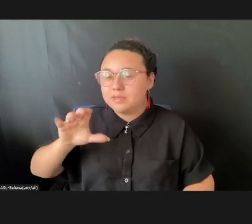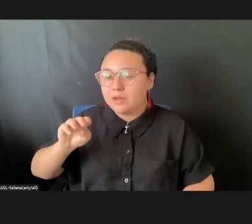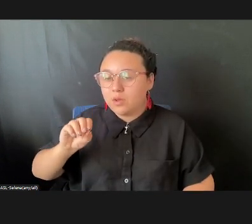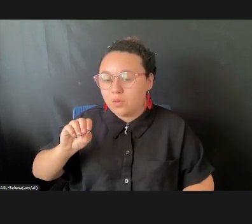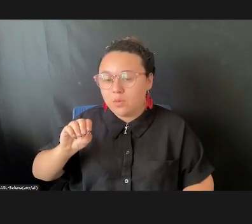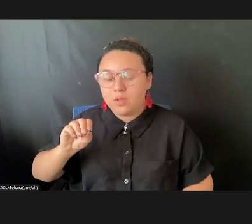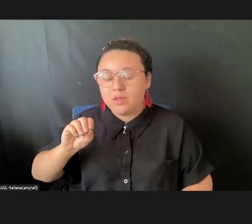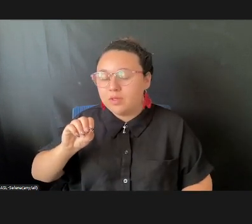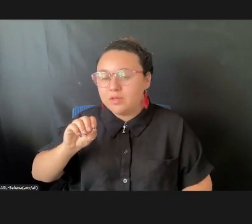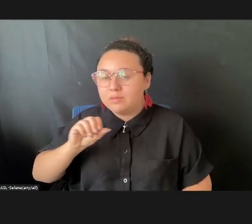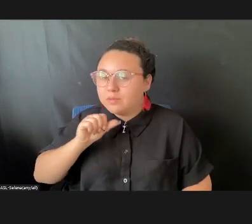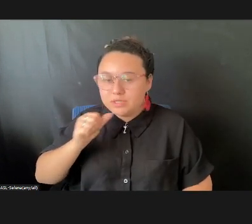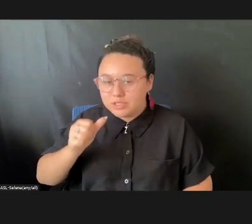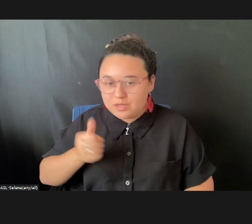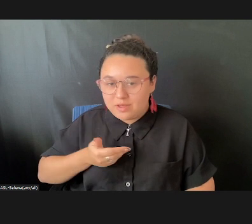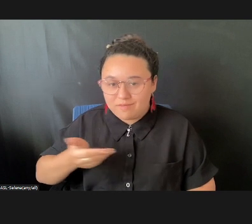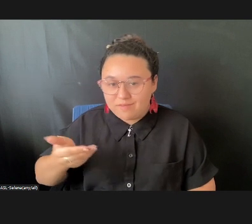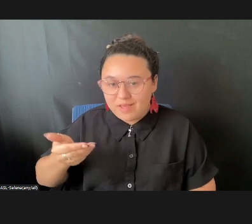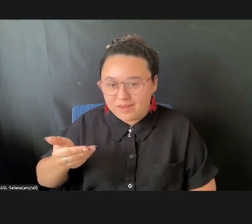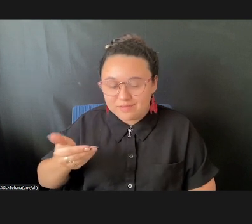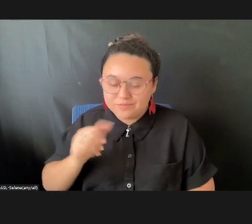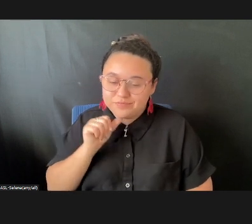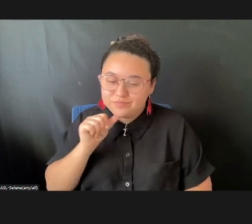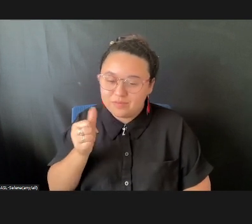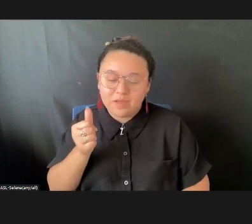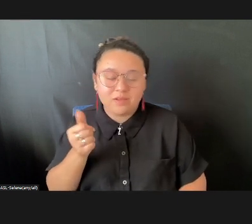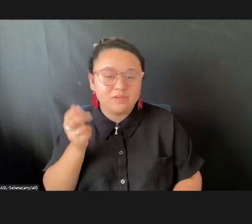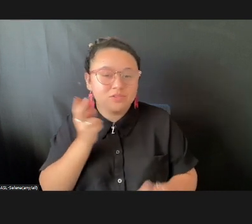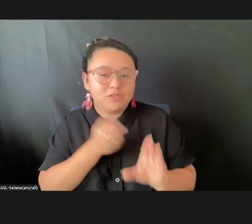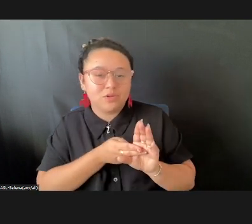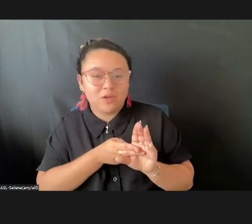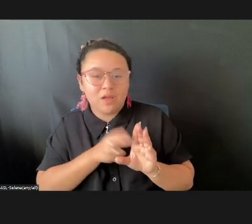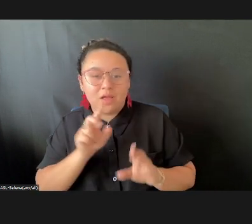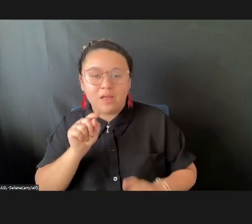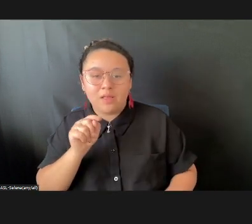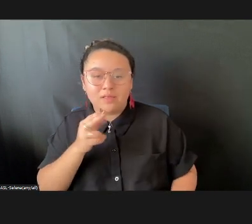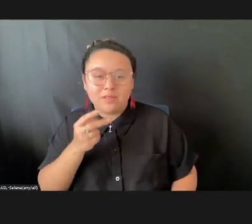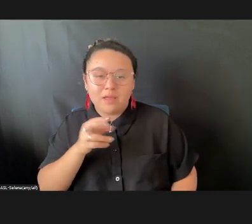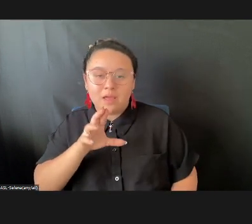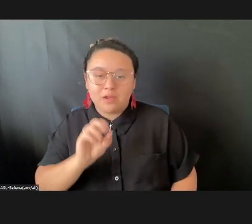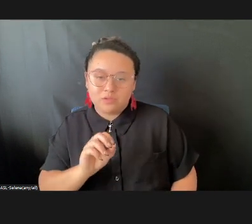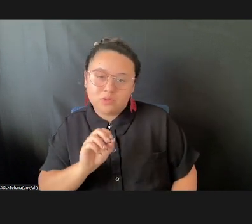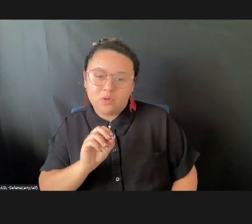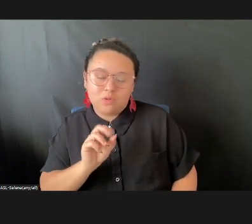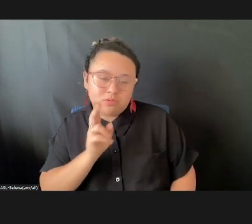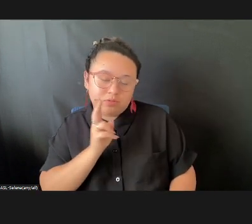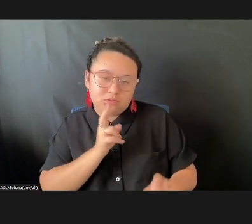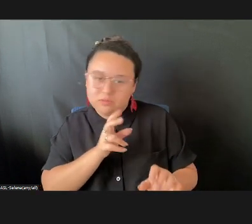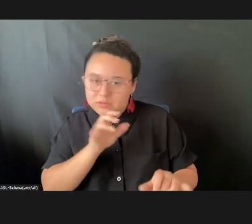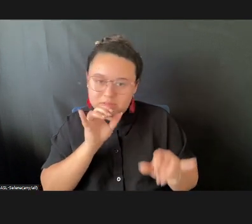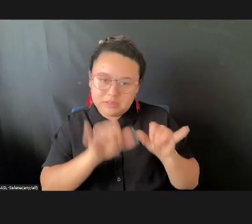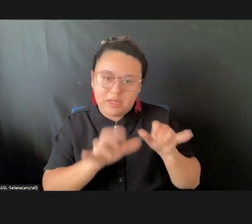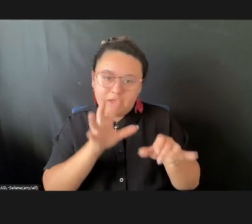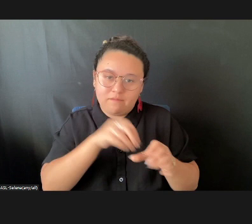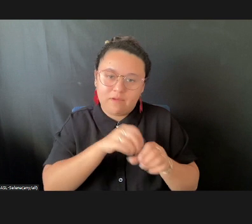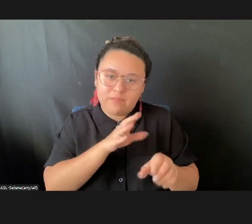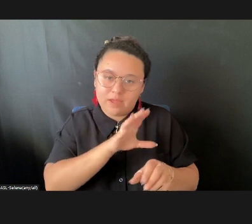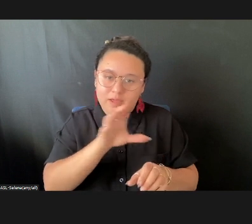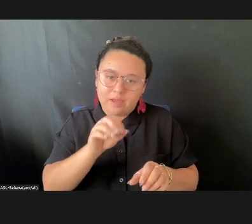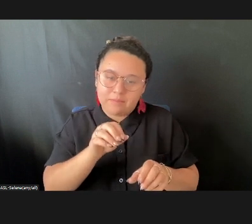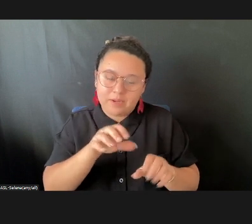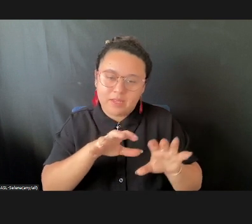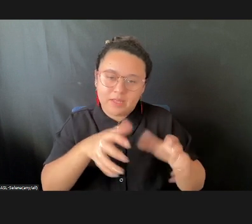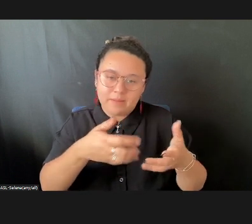not admitted, and she joined the teatro and remained a part of the company where she thrived. Years